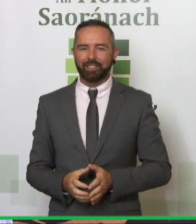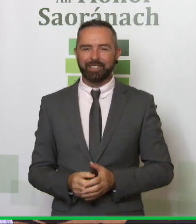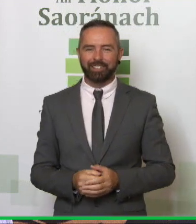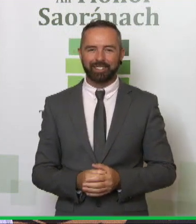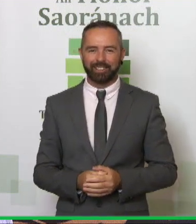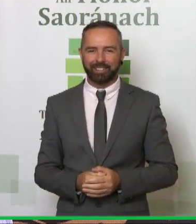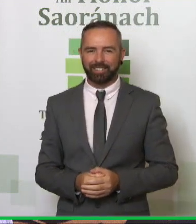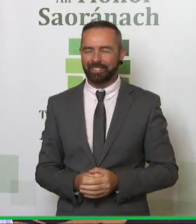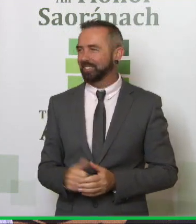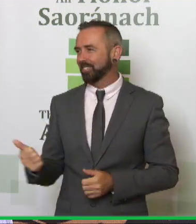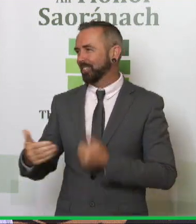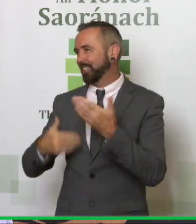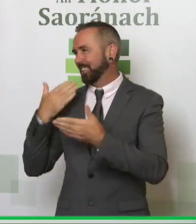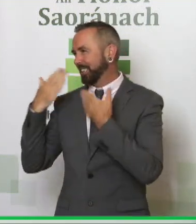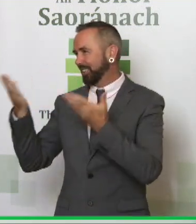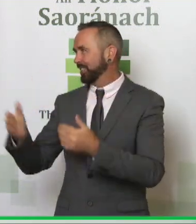good stuff, Luminita, thank you.